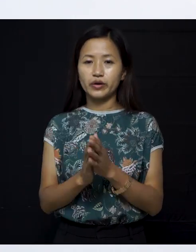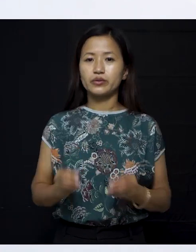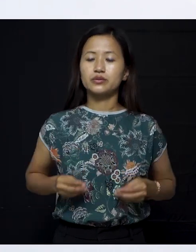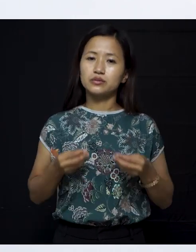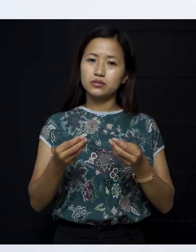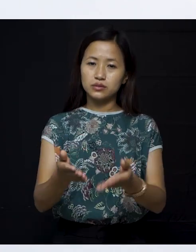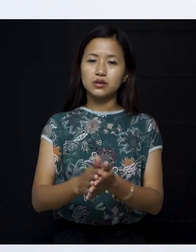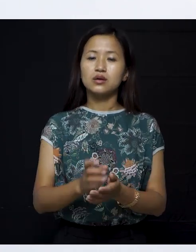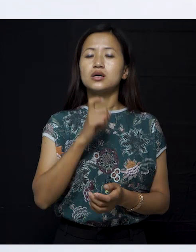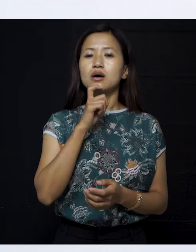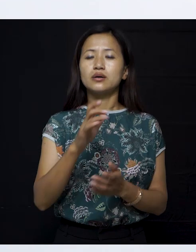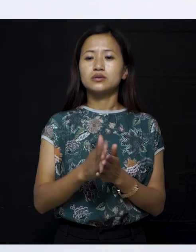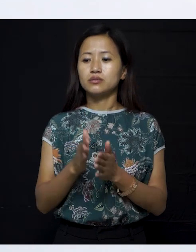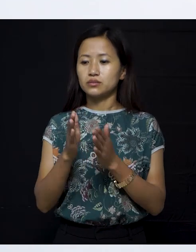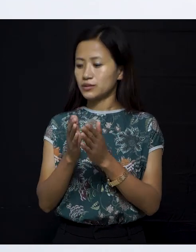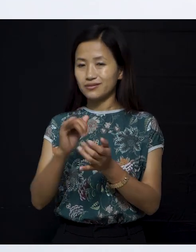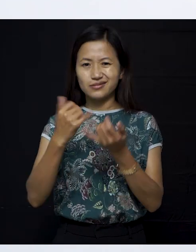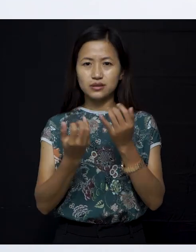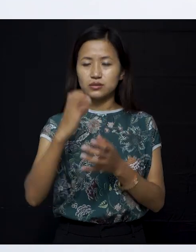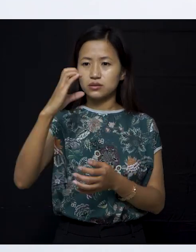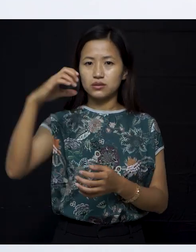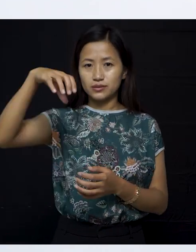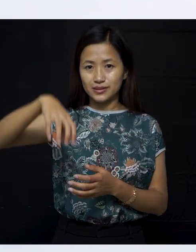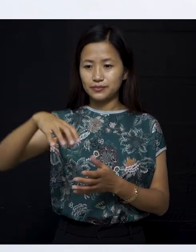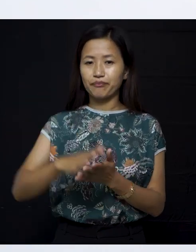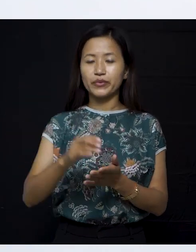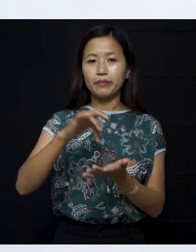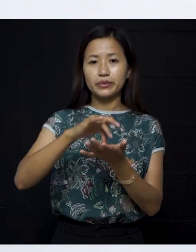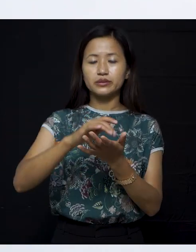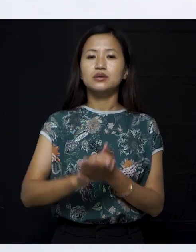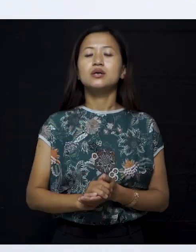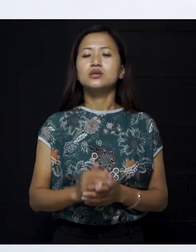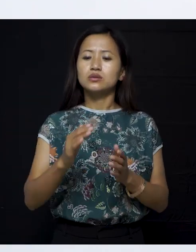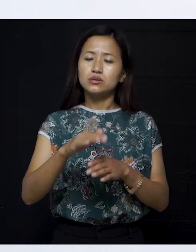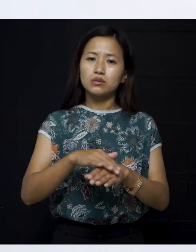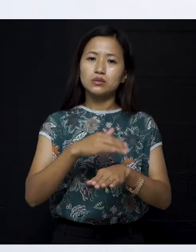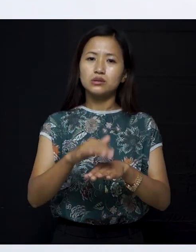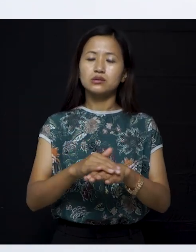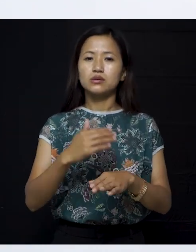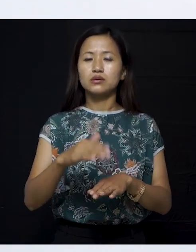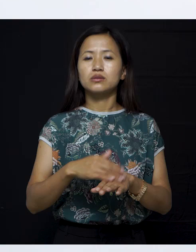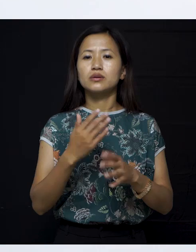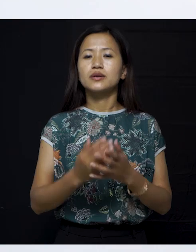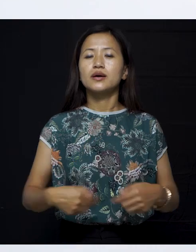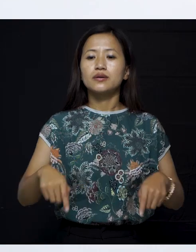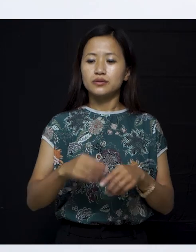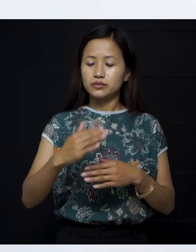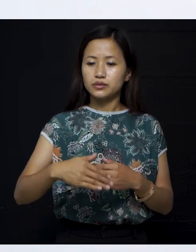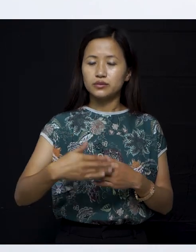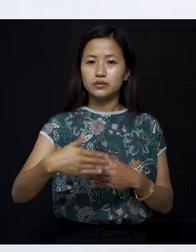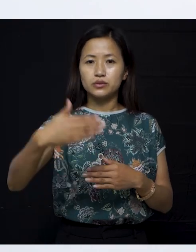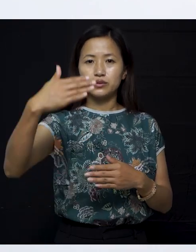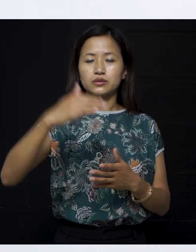and they set up some colonies for them, they built houses for them, and slowly, gradually, there was progress.